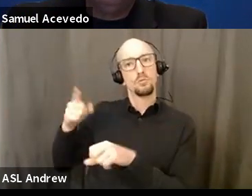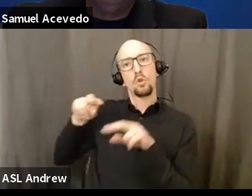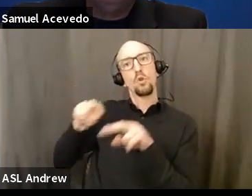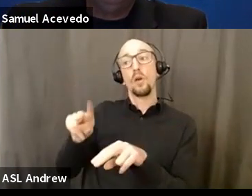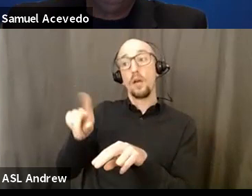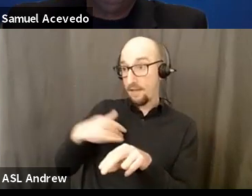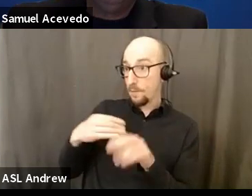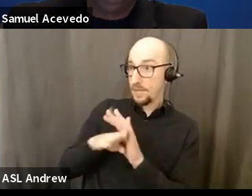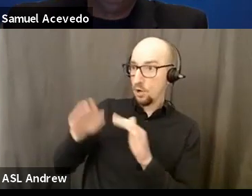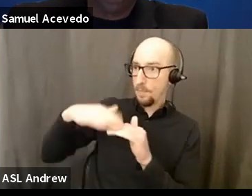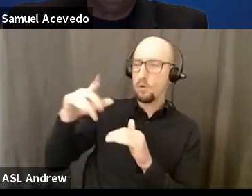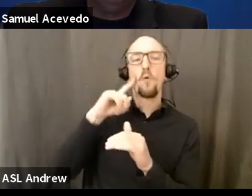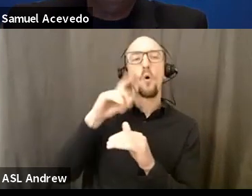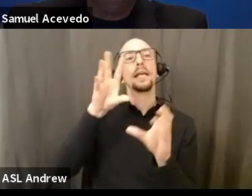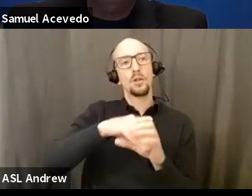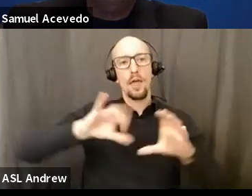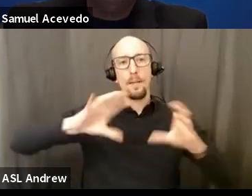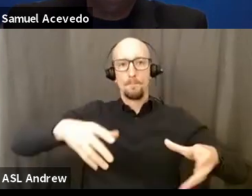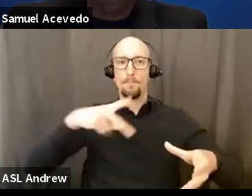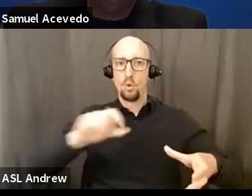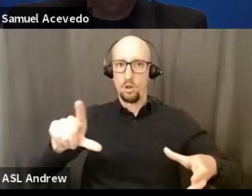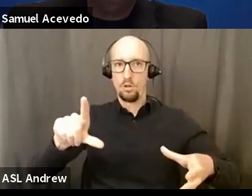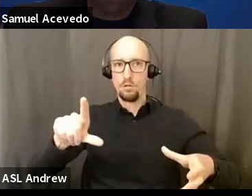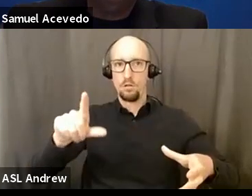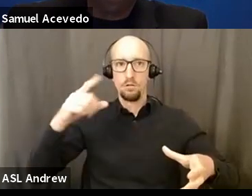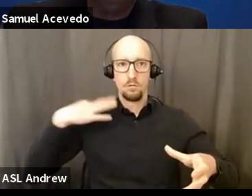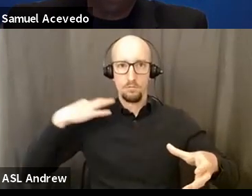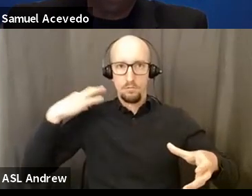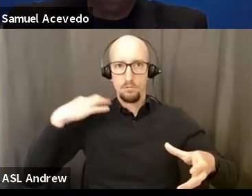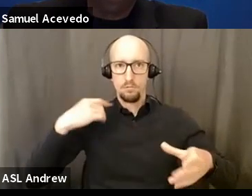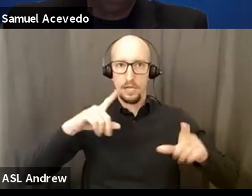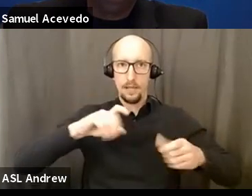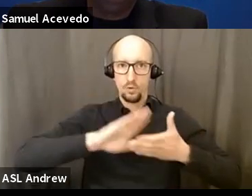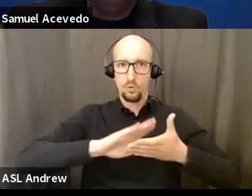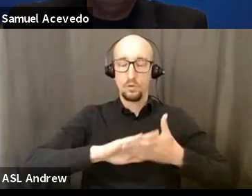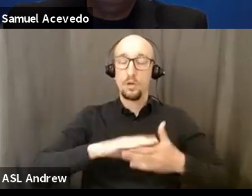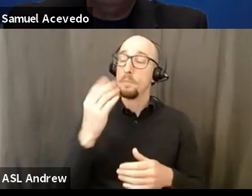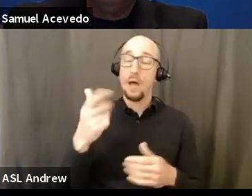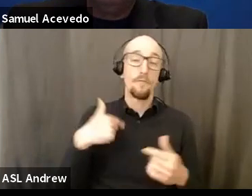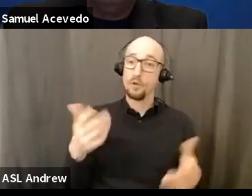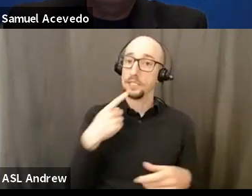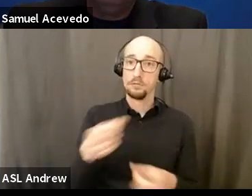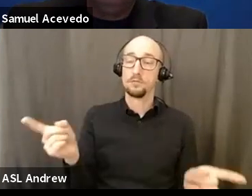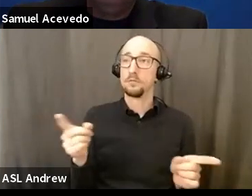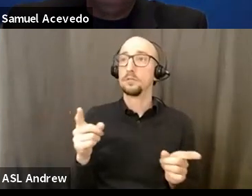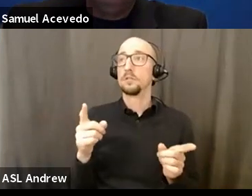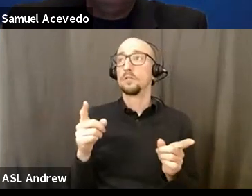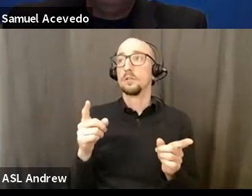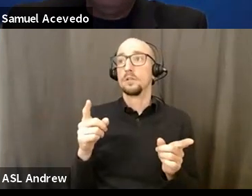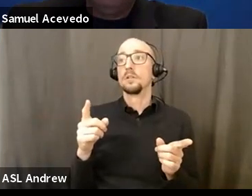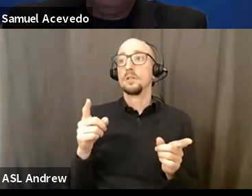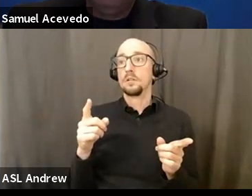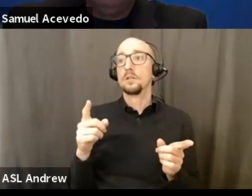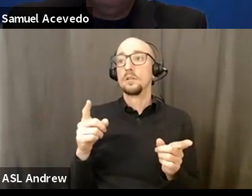applicant pool. And I've stated why I don't think it's healthy given what